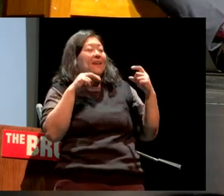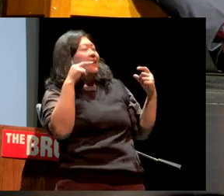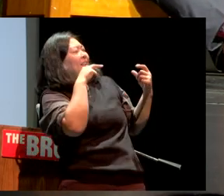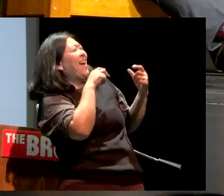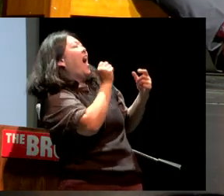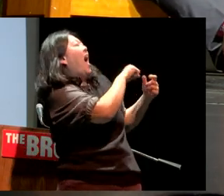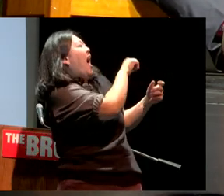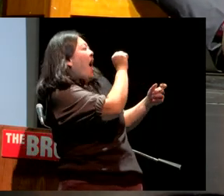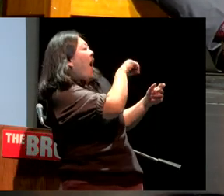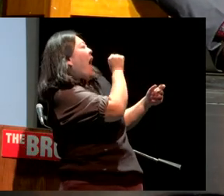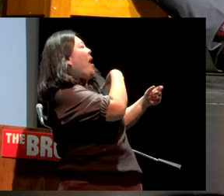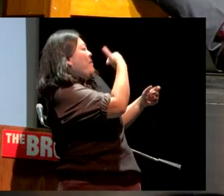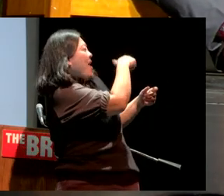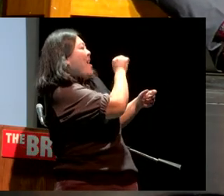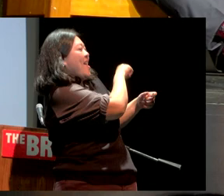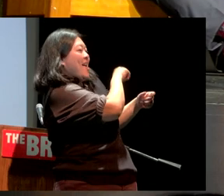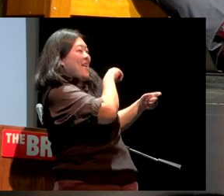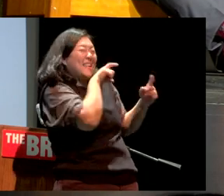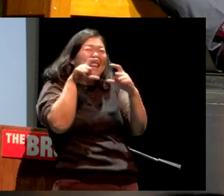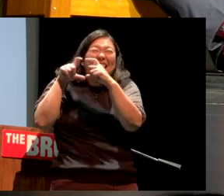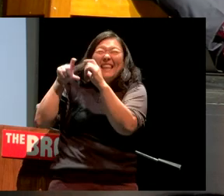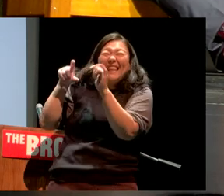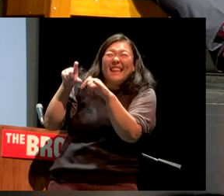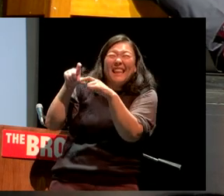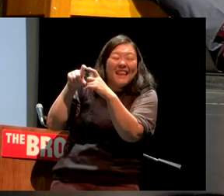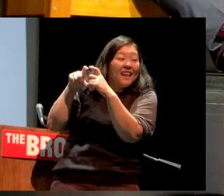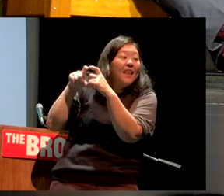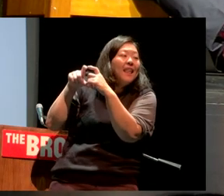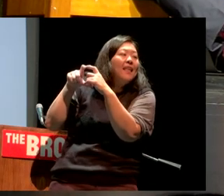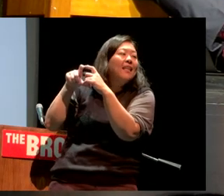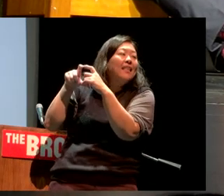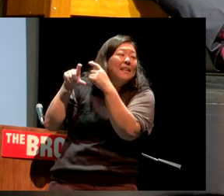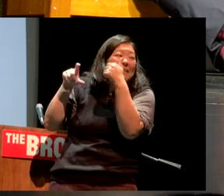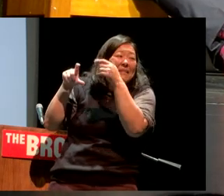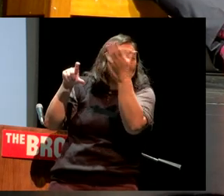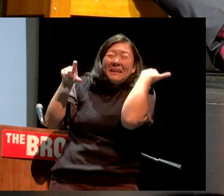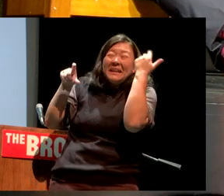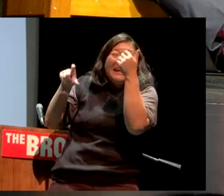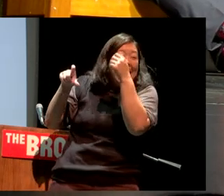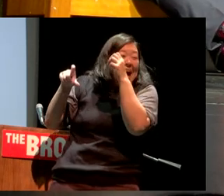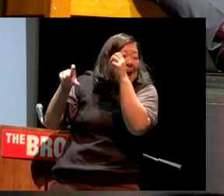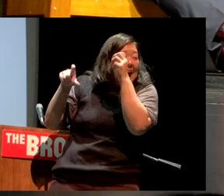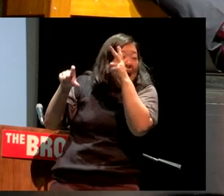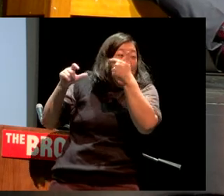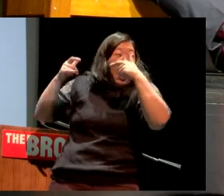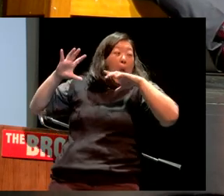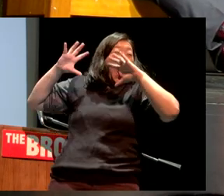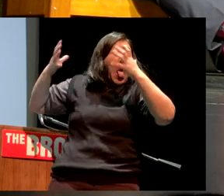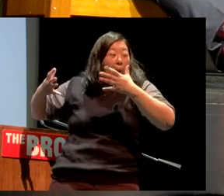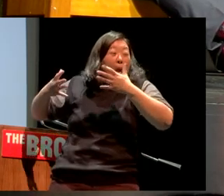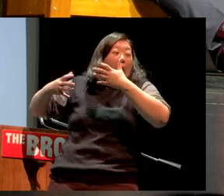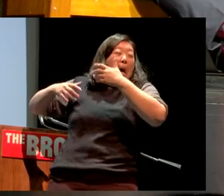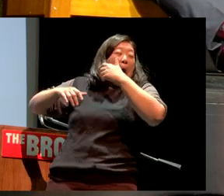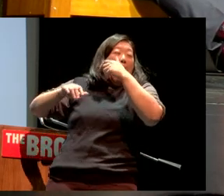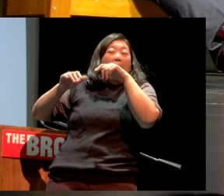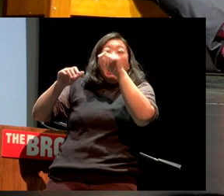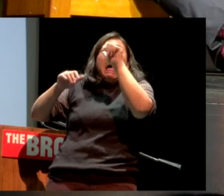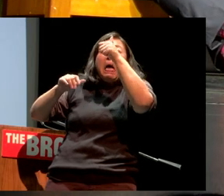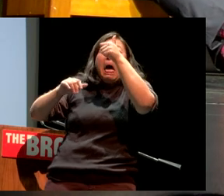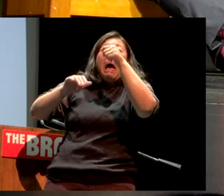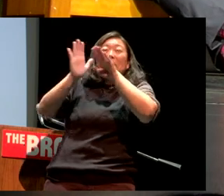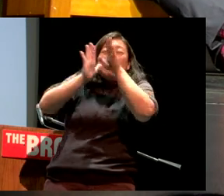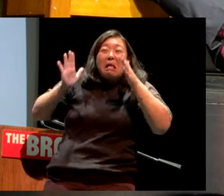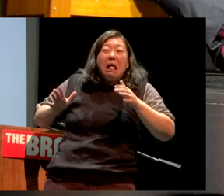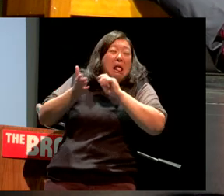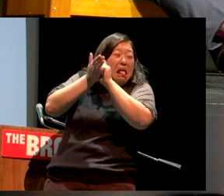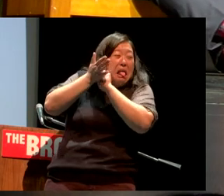have, needed 100 people to make a game in a studio, and you didn't have to think about a big blockbuster and, you know, sell physical